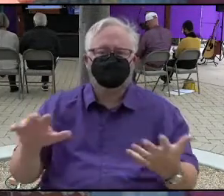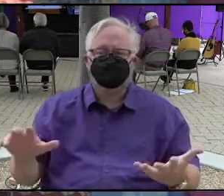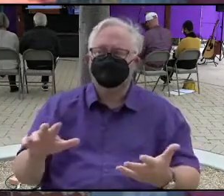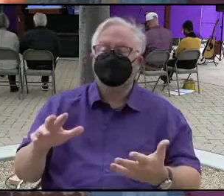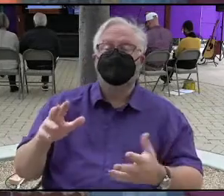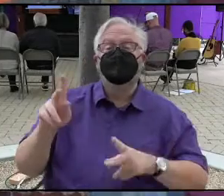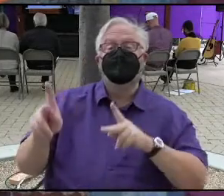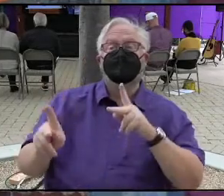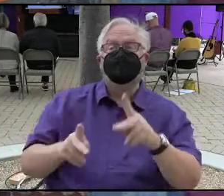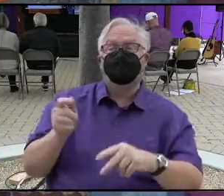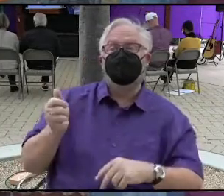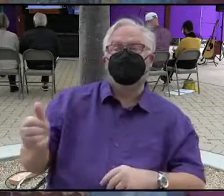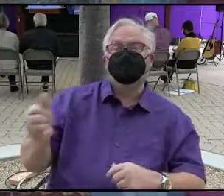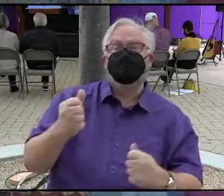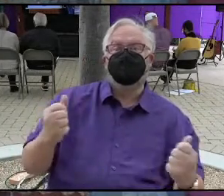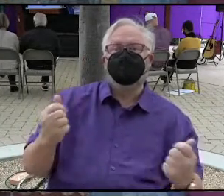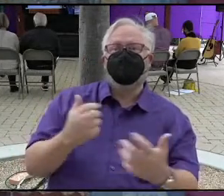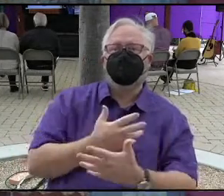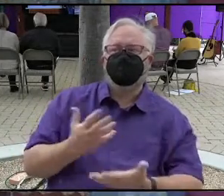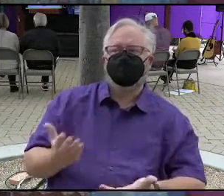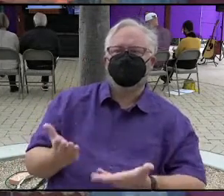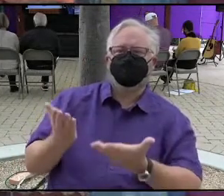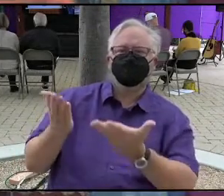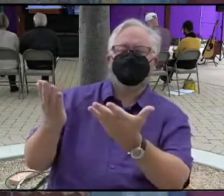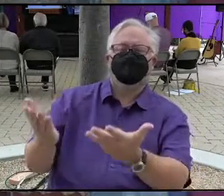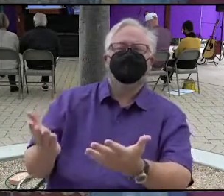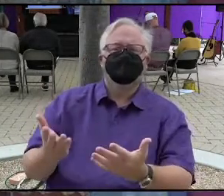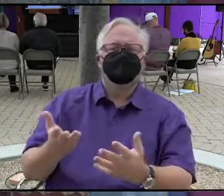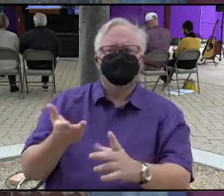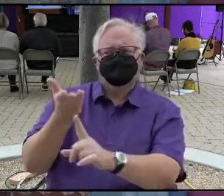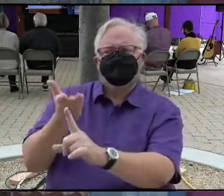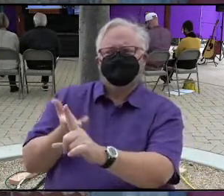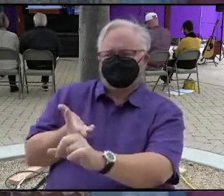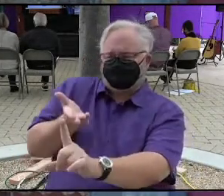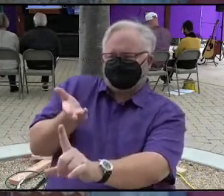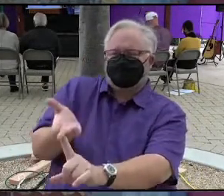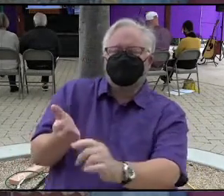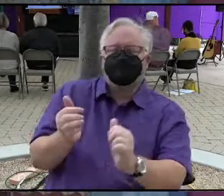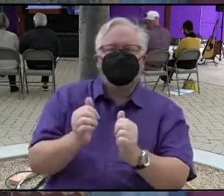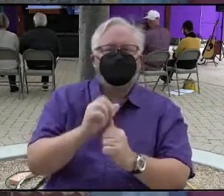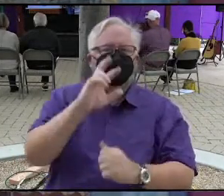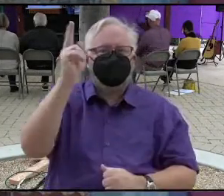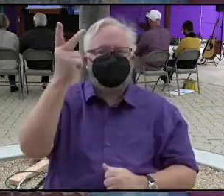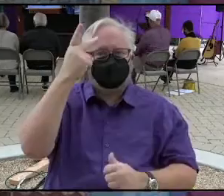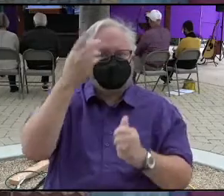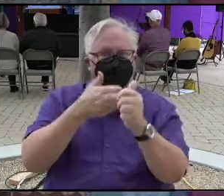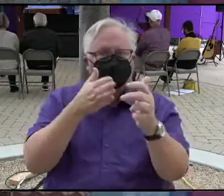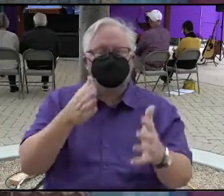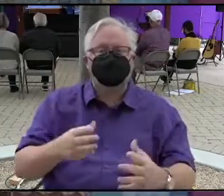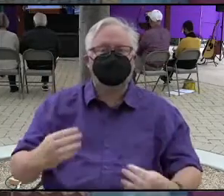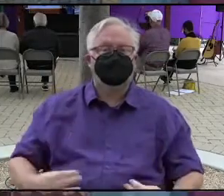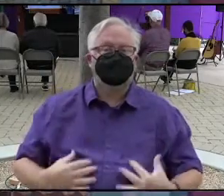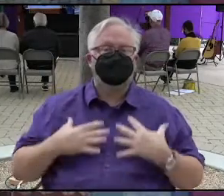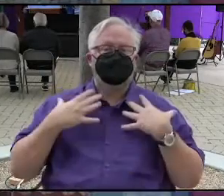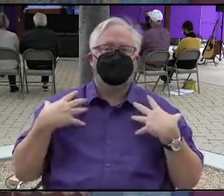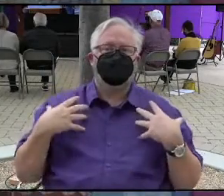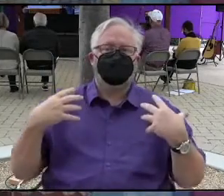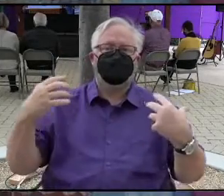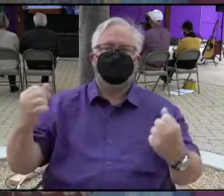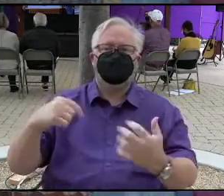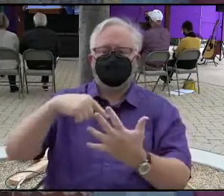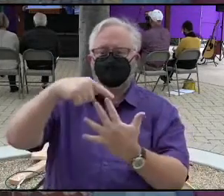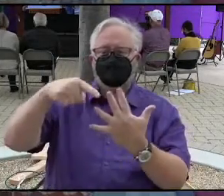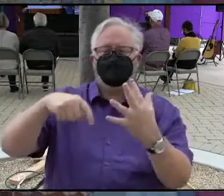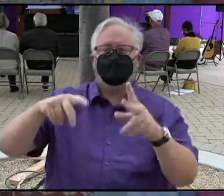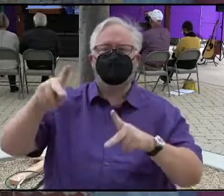of those who fear. Be present with political leaders. Inspire courage among those